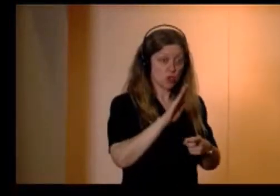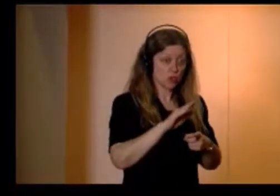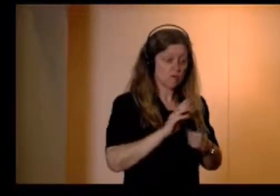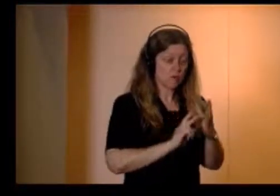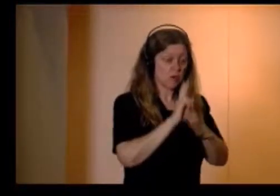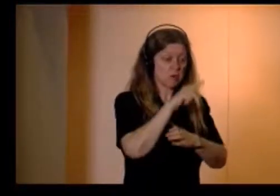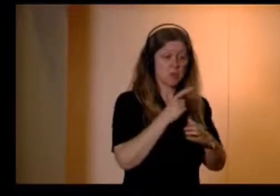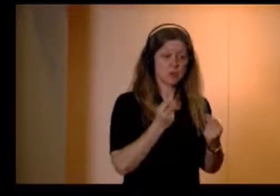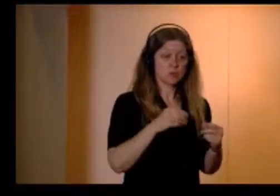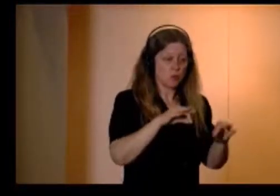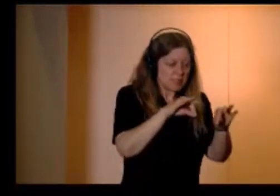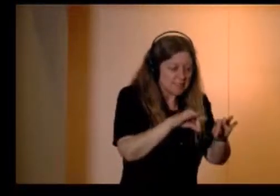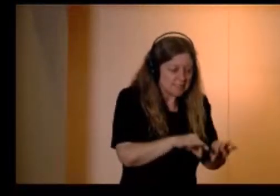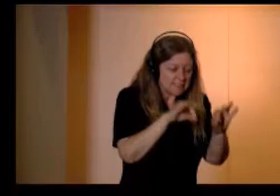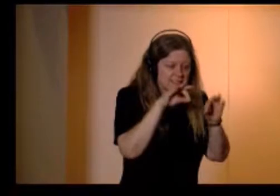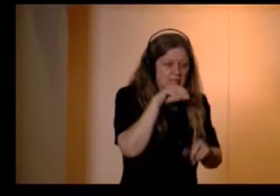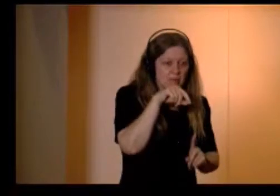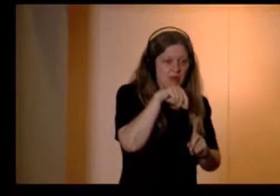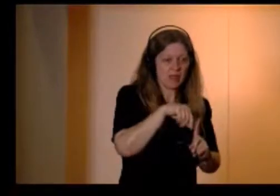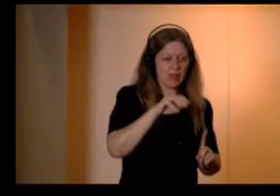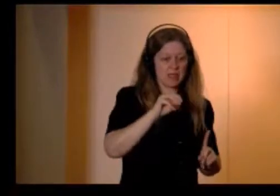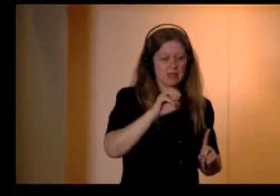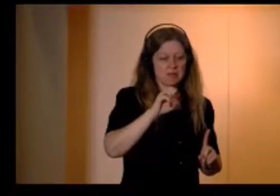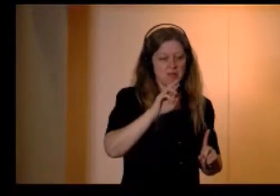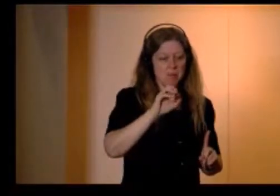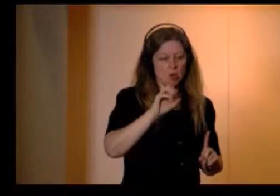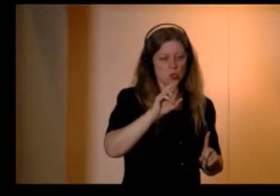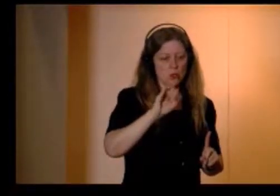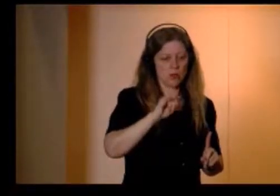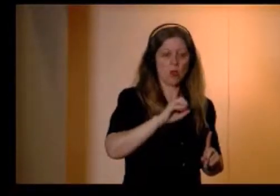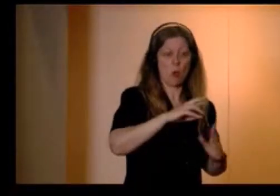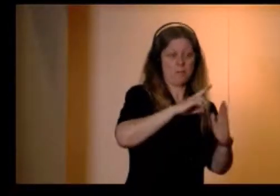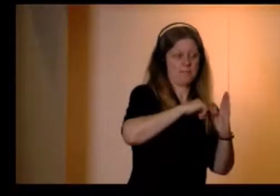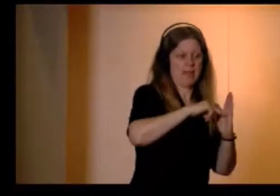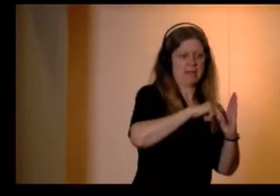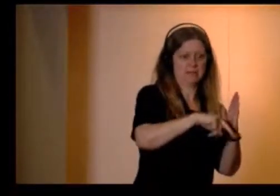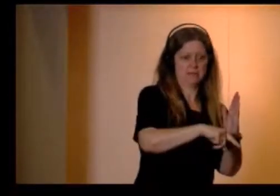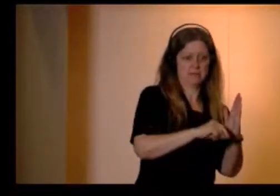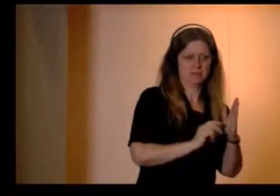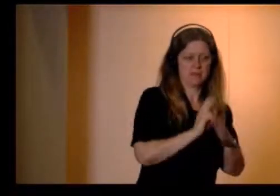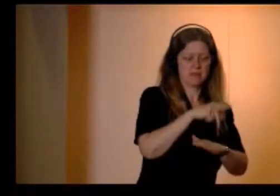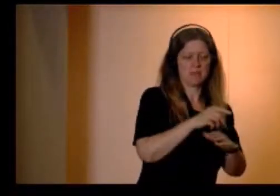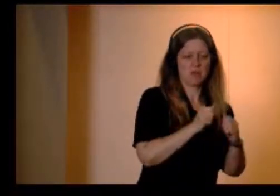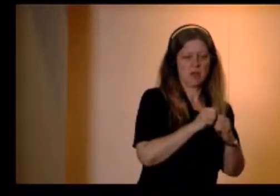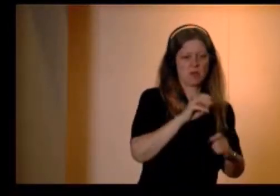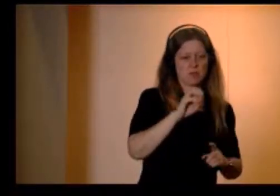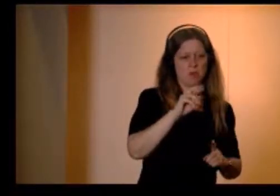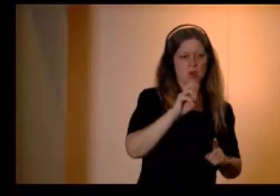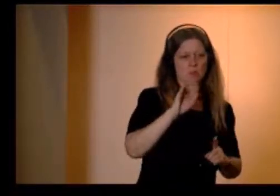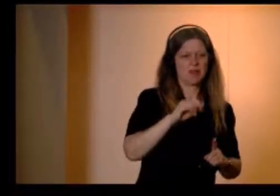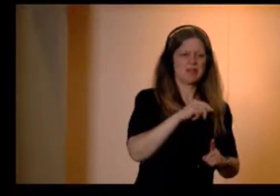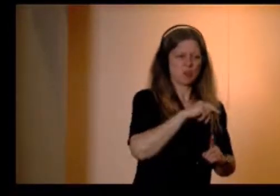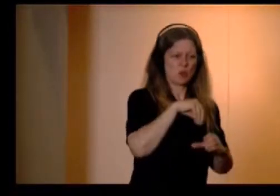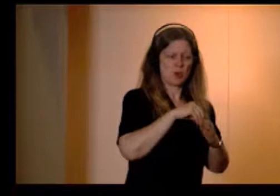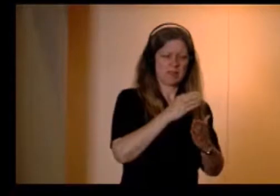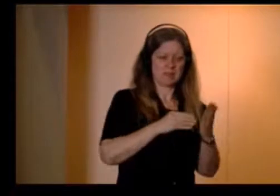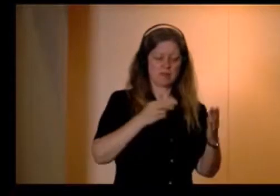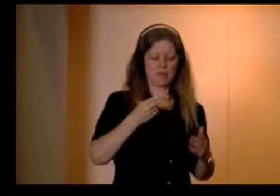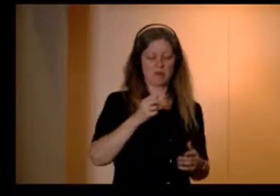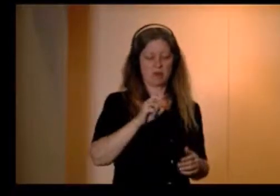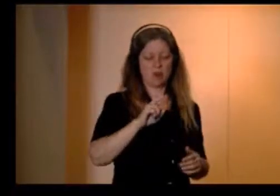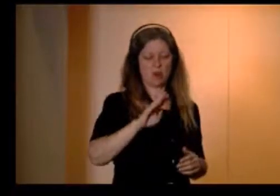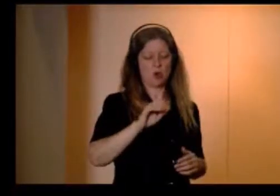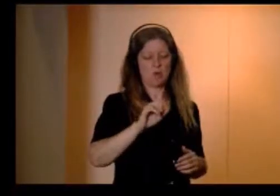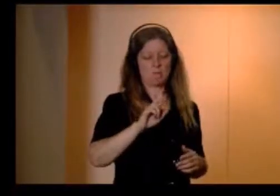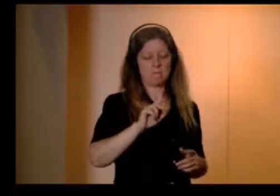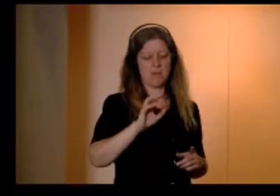mercury or paint them with mercury, and this kept pests out. And as a result, you get this characteristic mercury staining on some of the herbarium sheets. And so we want to know,